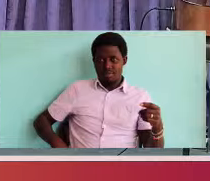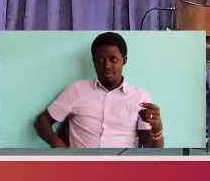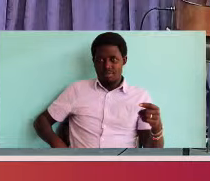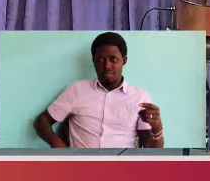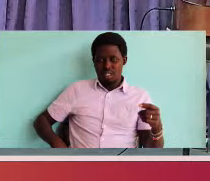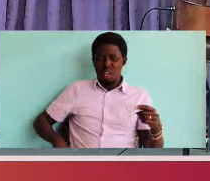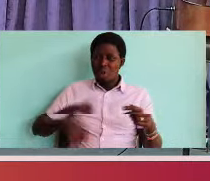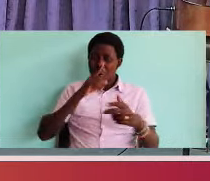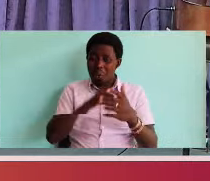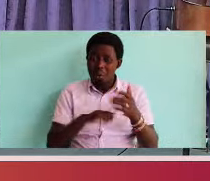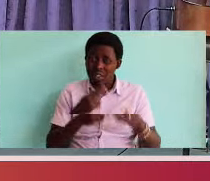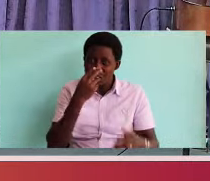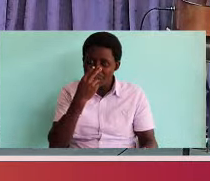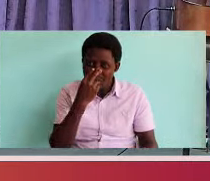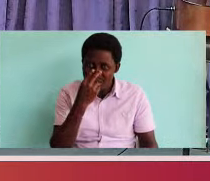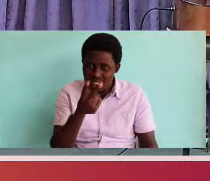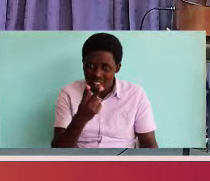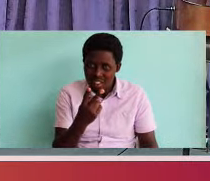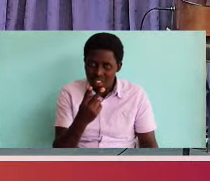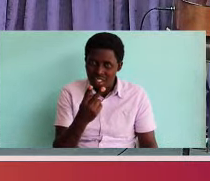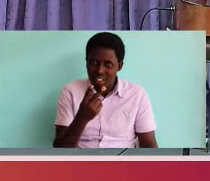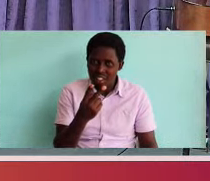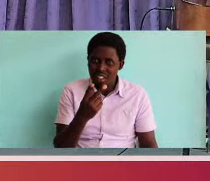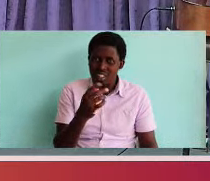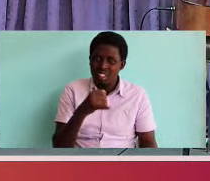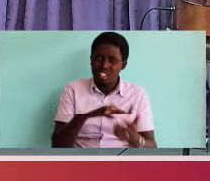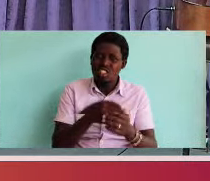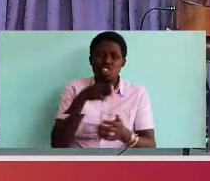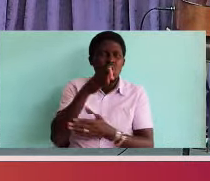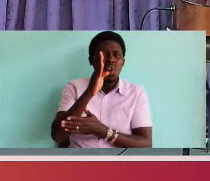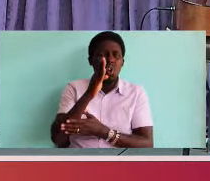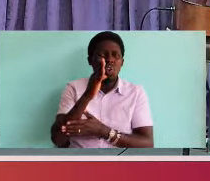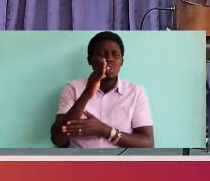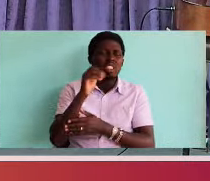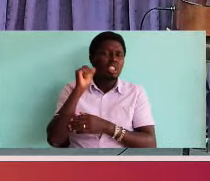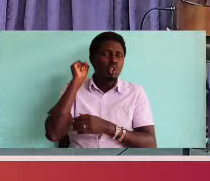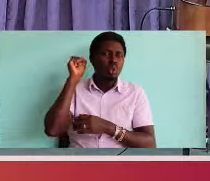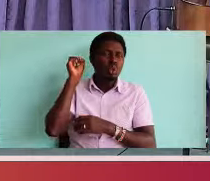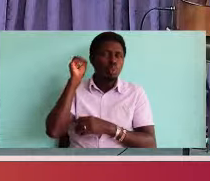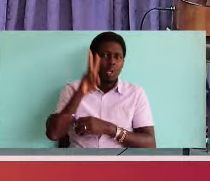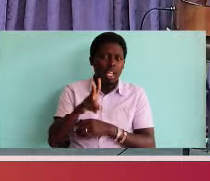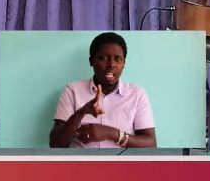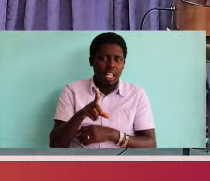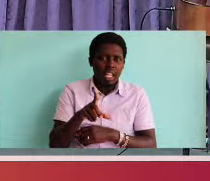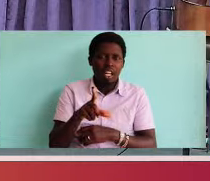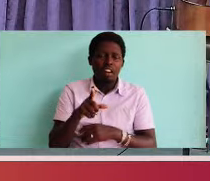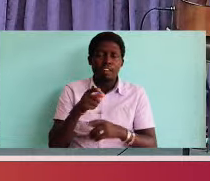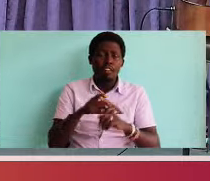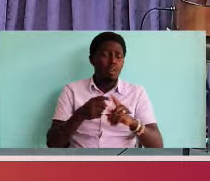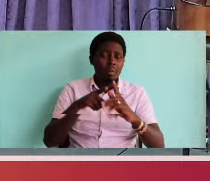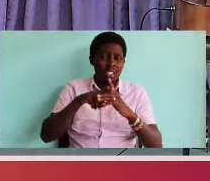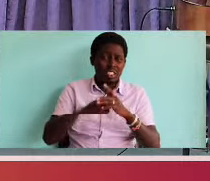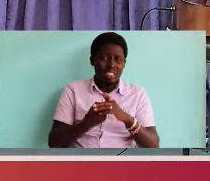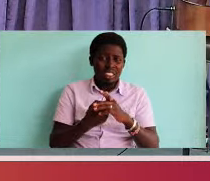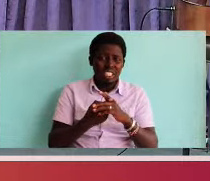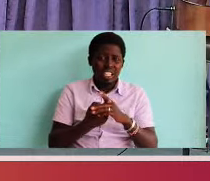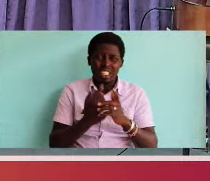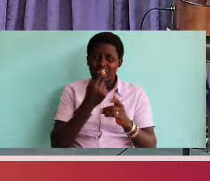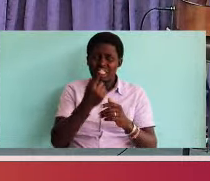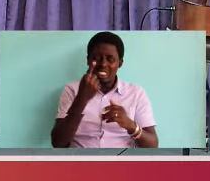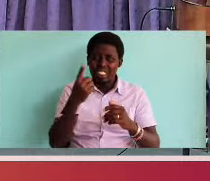What we see here is that it is God's will from the beginning for all of us to have something to